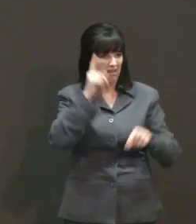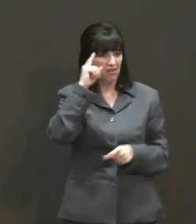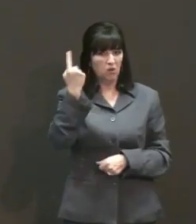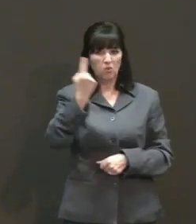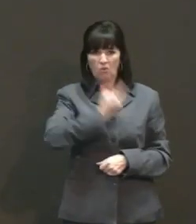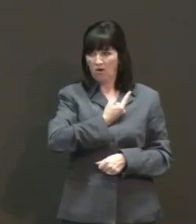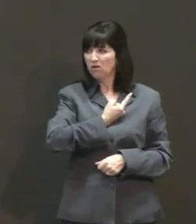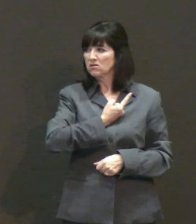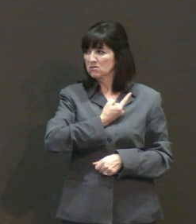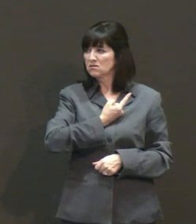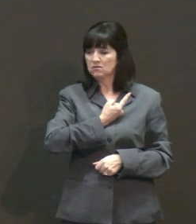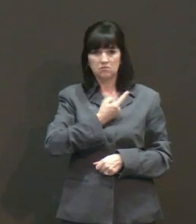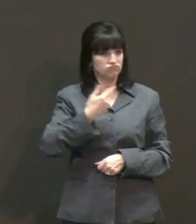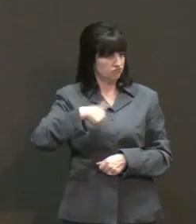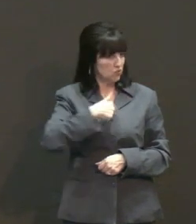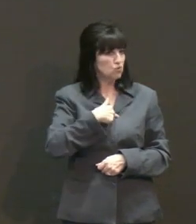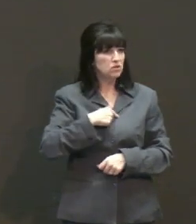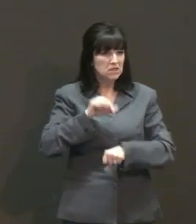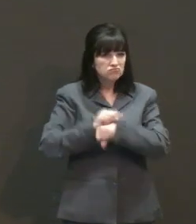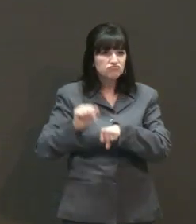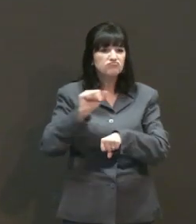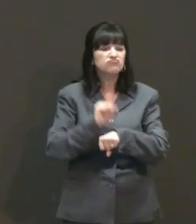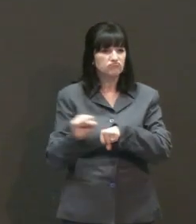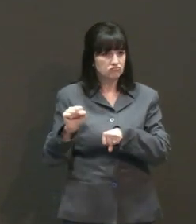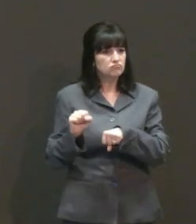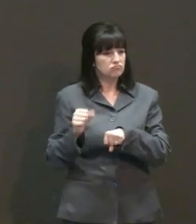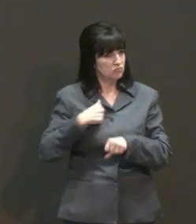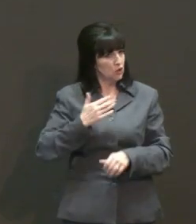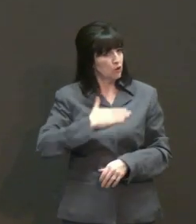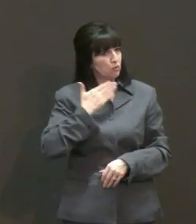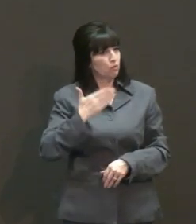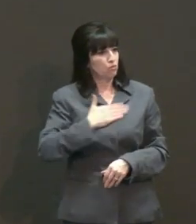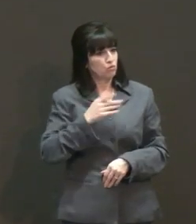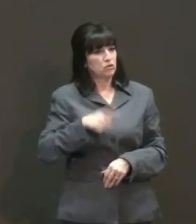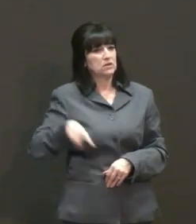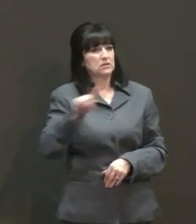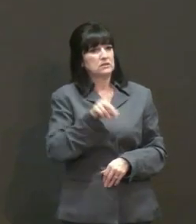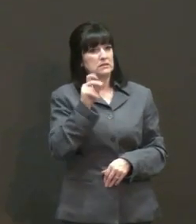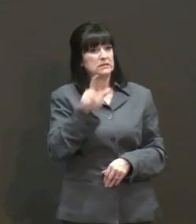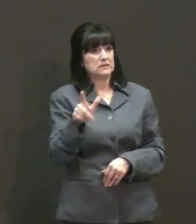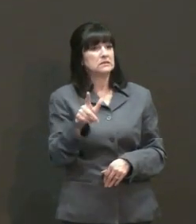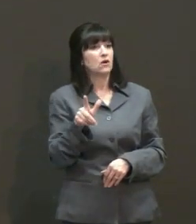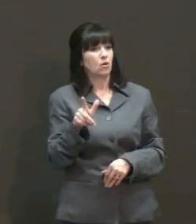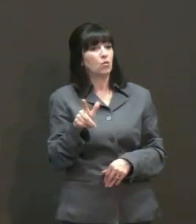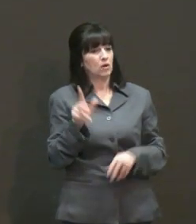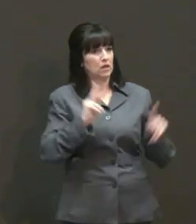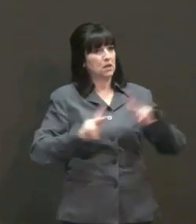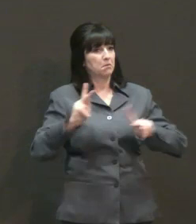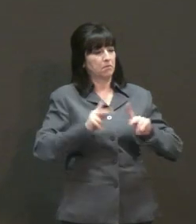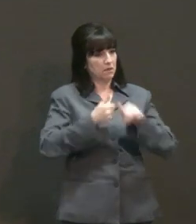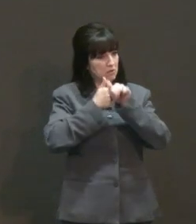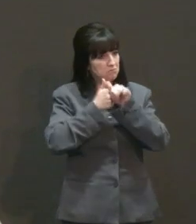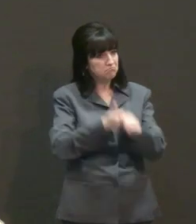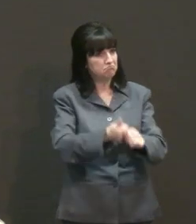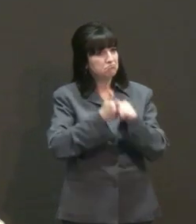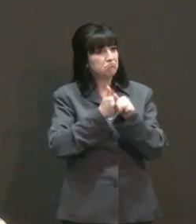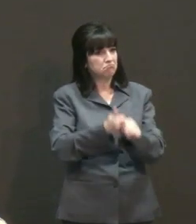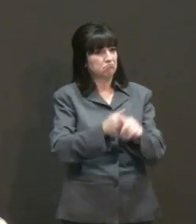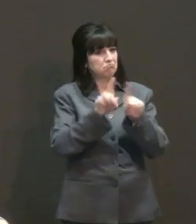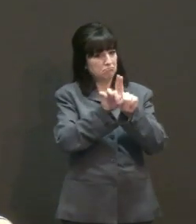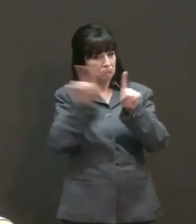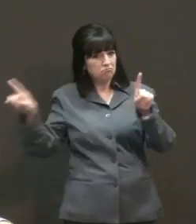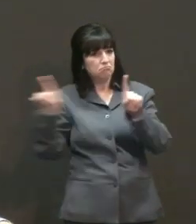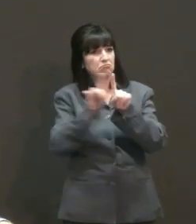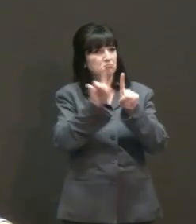doing all that we can. You know, I really appreciate Delawareans abiding by social distancing, and that's really what's going to make the